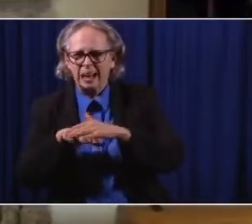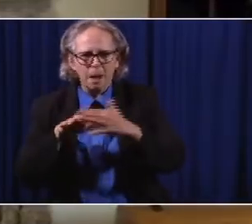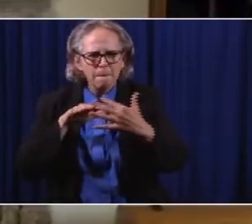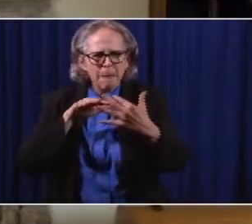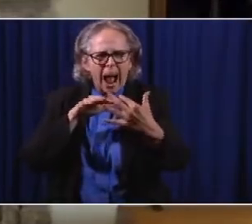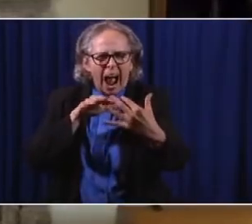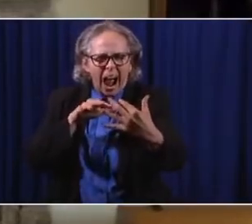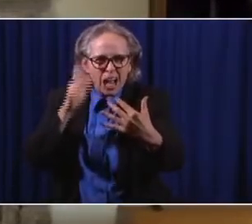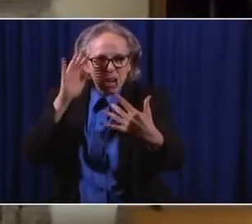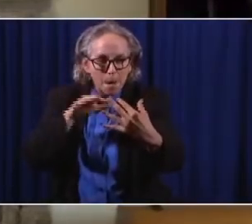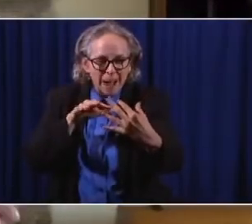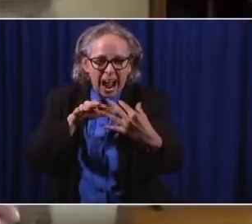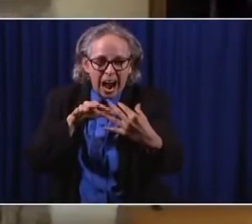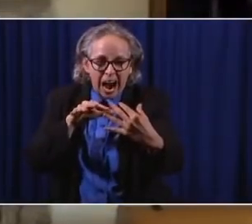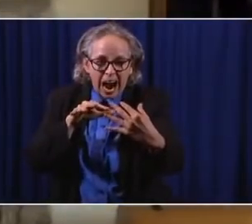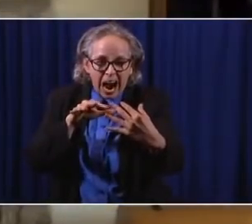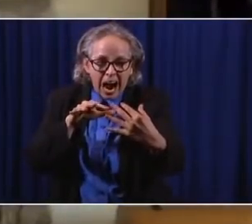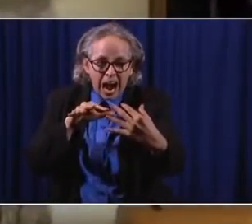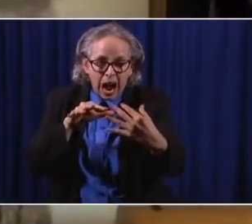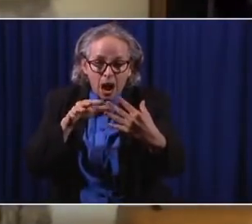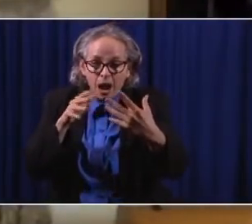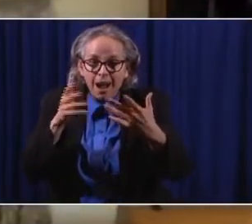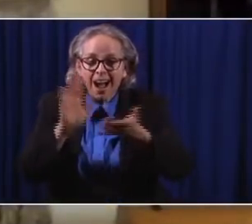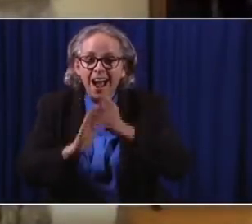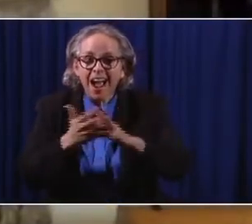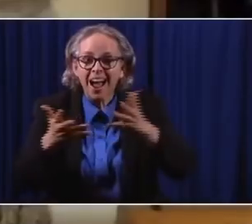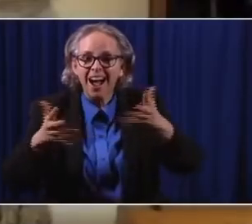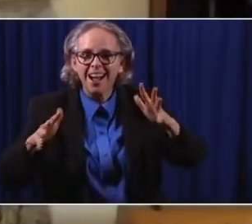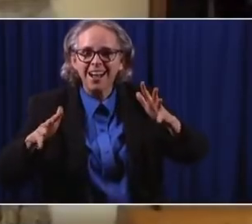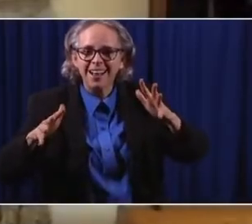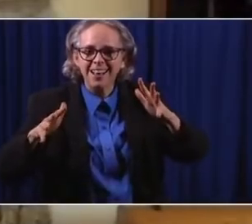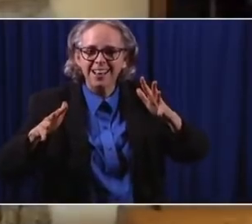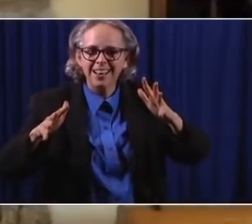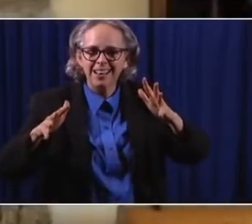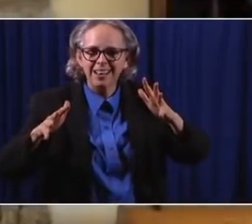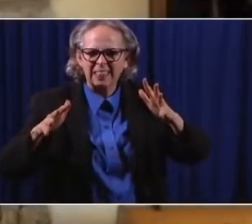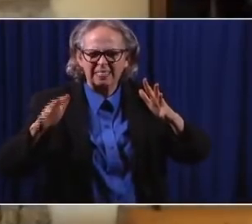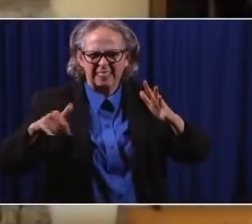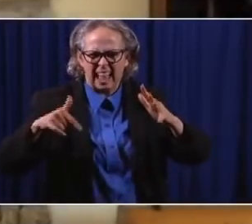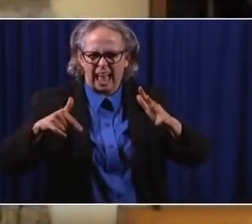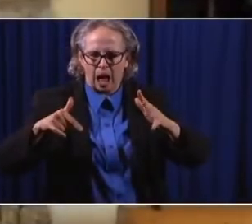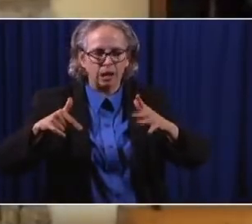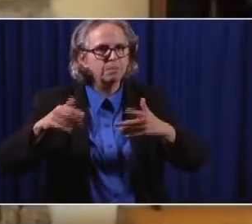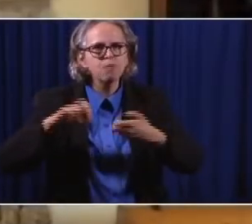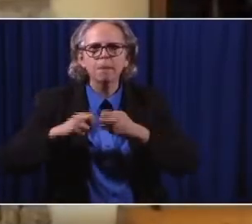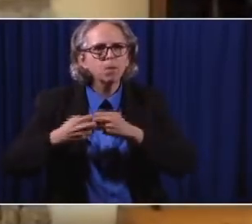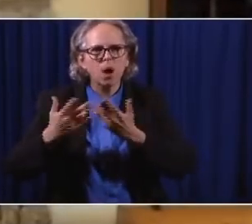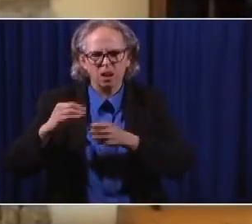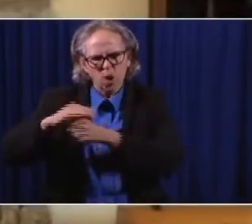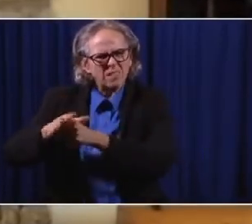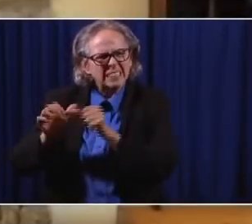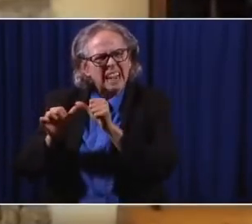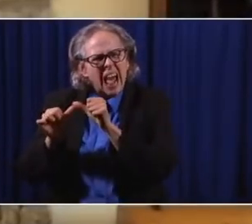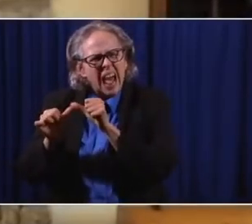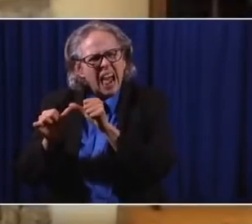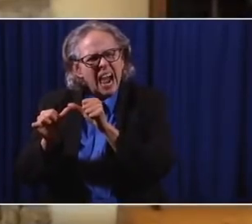that's a medical battle or any other kind of battle. This is just different. This is a long